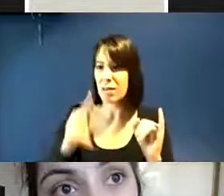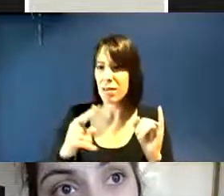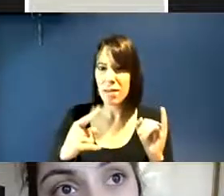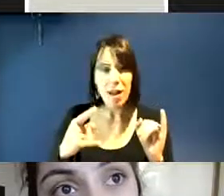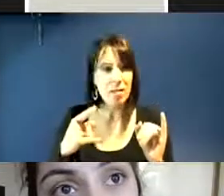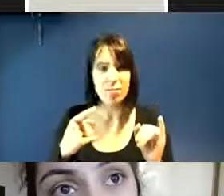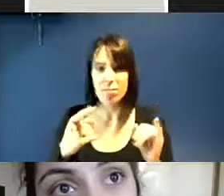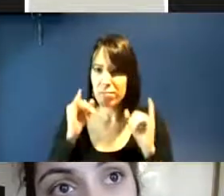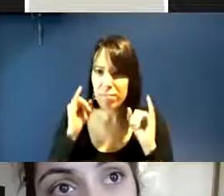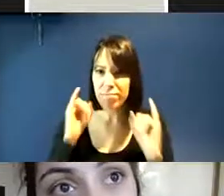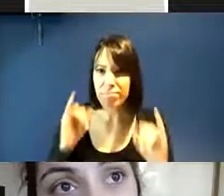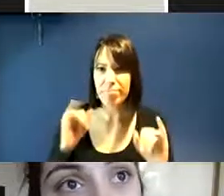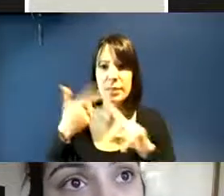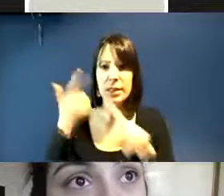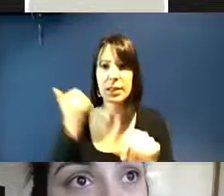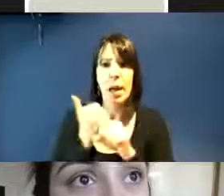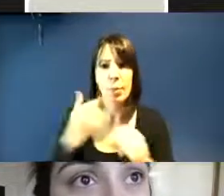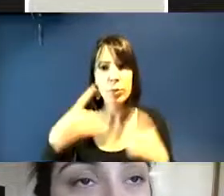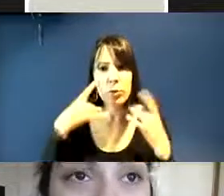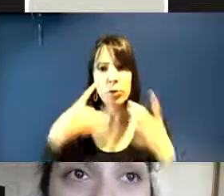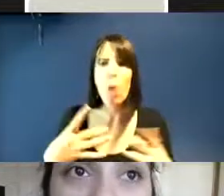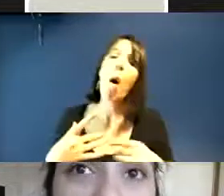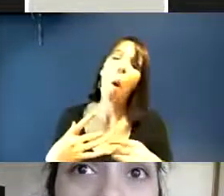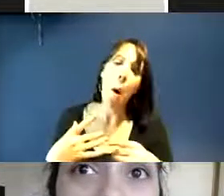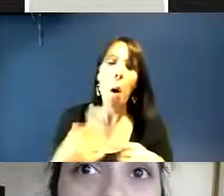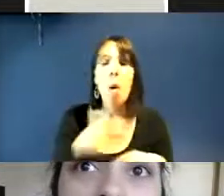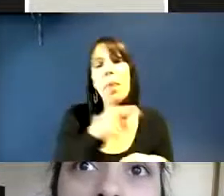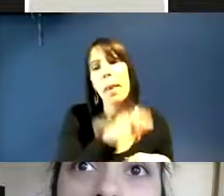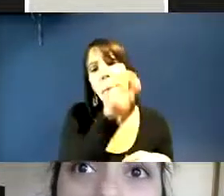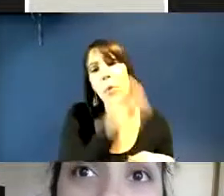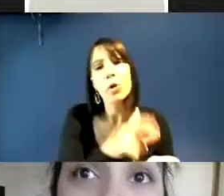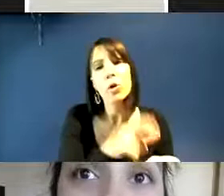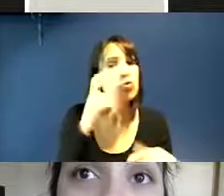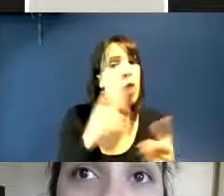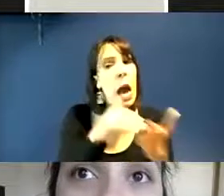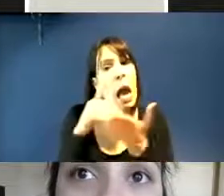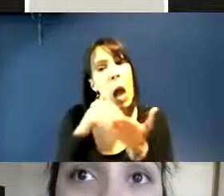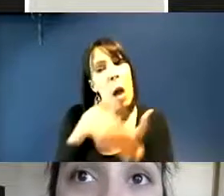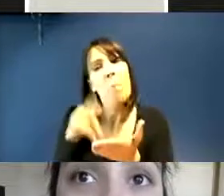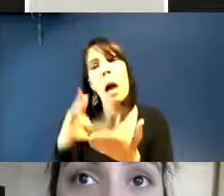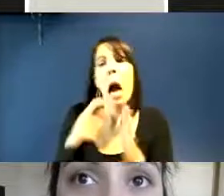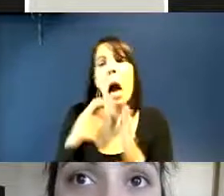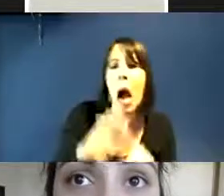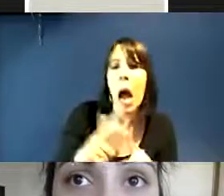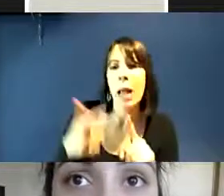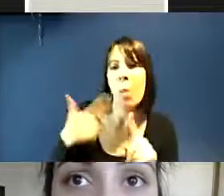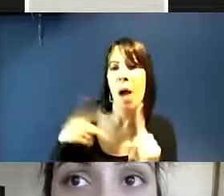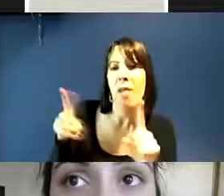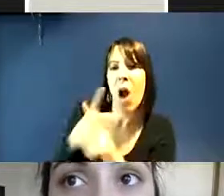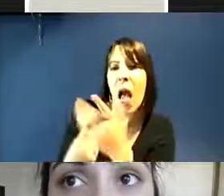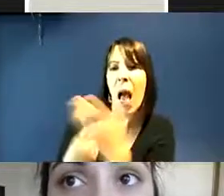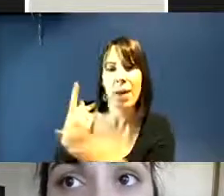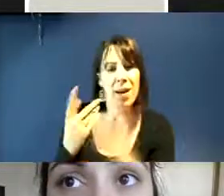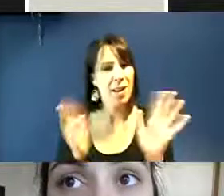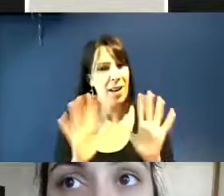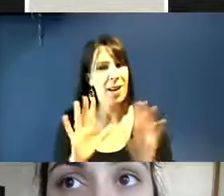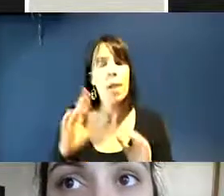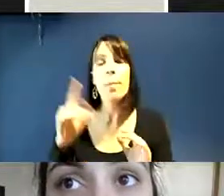with disabilities. But today I wanted to focus on the more subtle forms that are often less talked